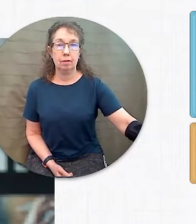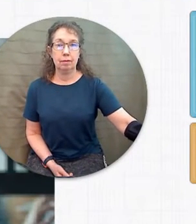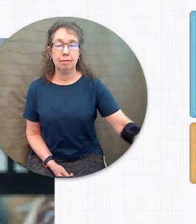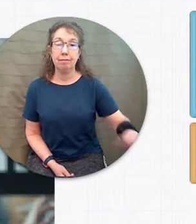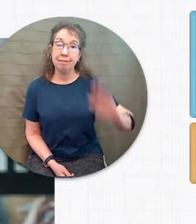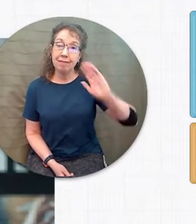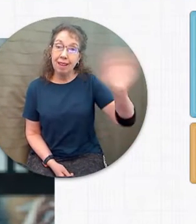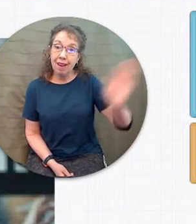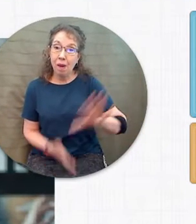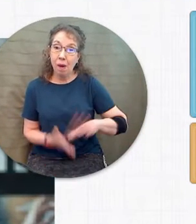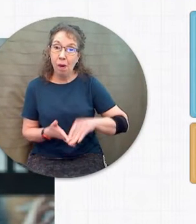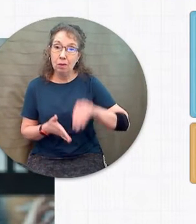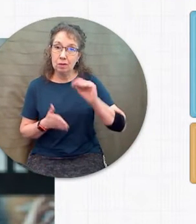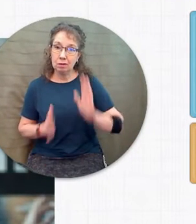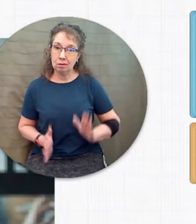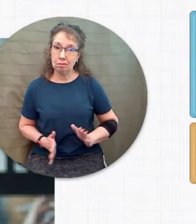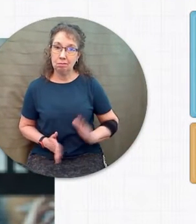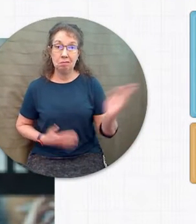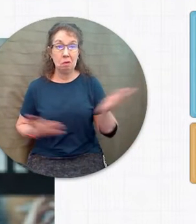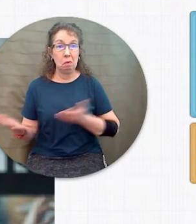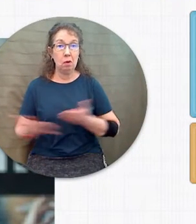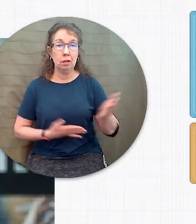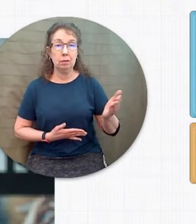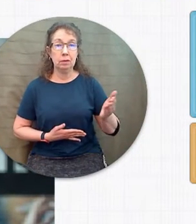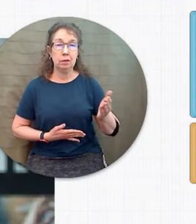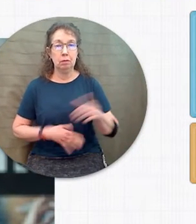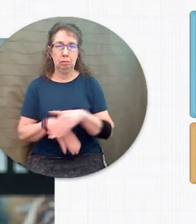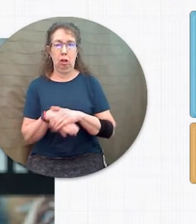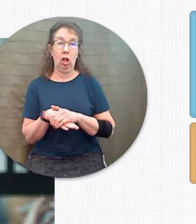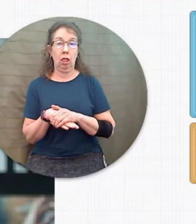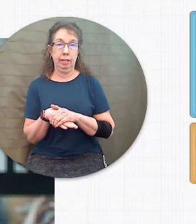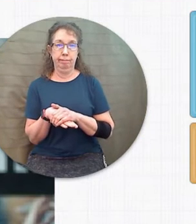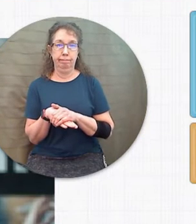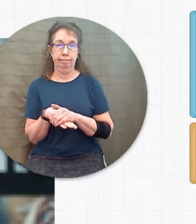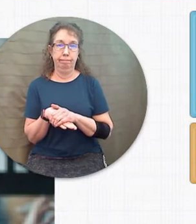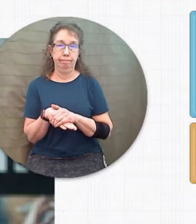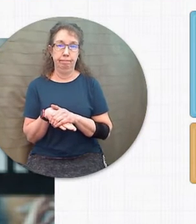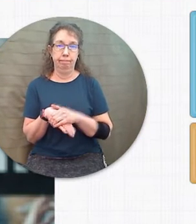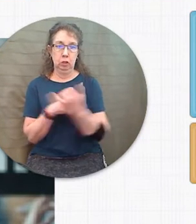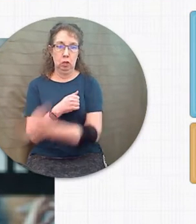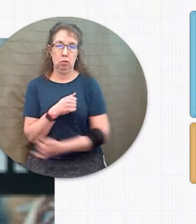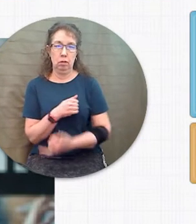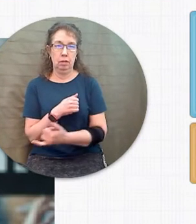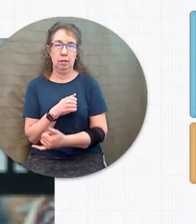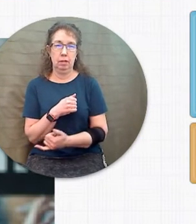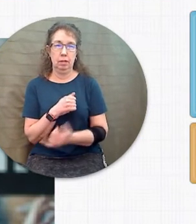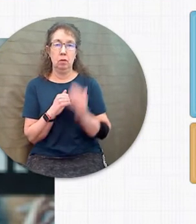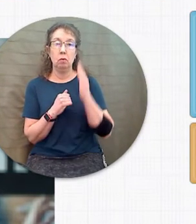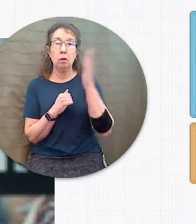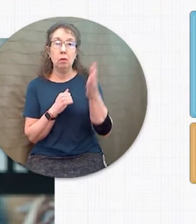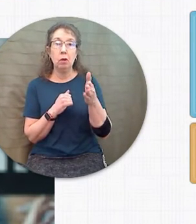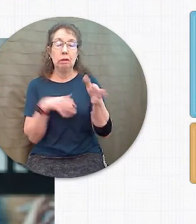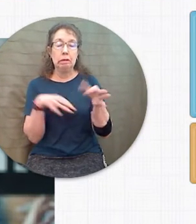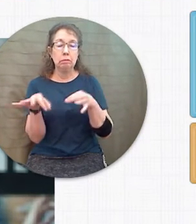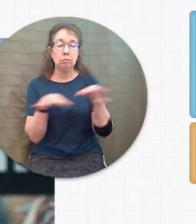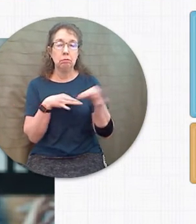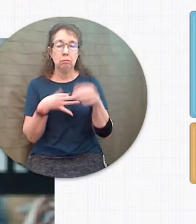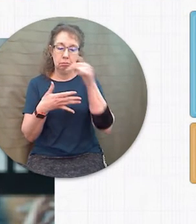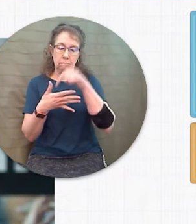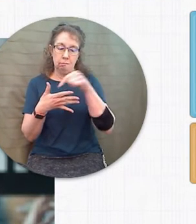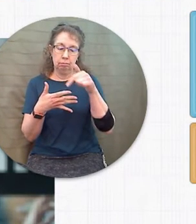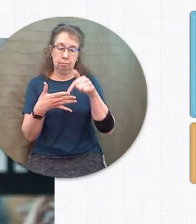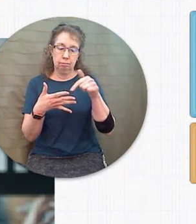Hello there, students, and welcome to Merry O England, where we are going to run through the steps it takes